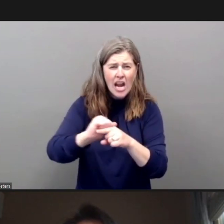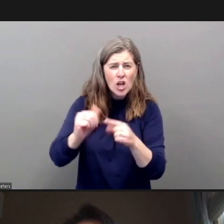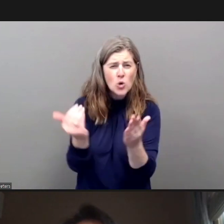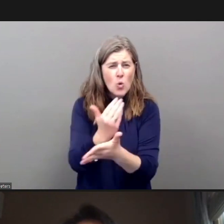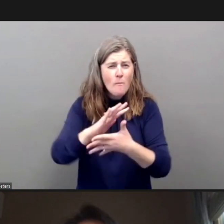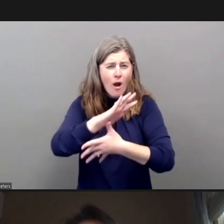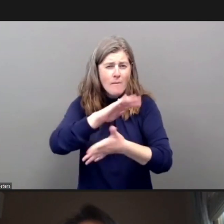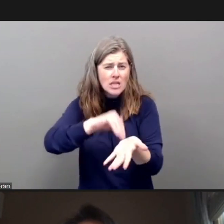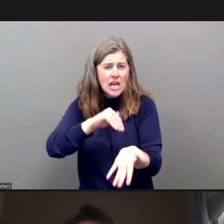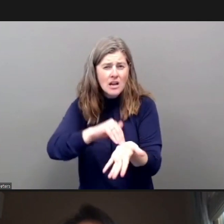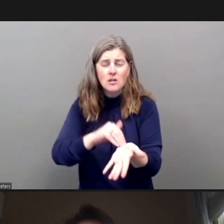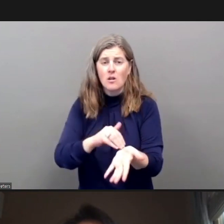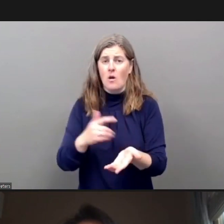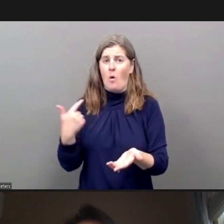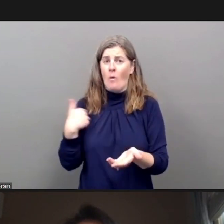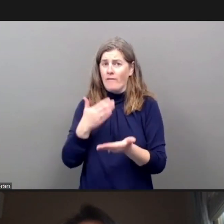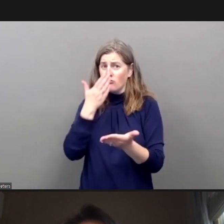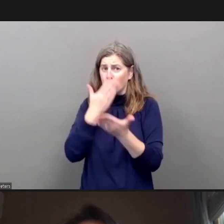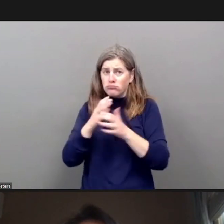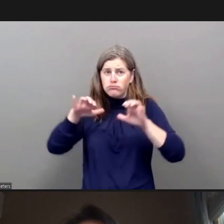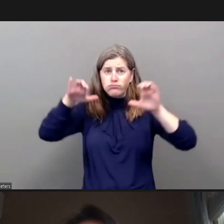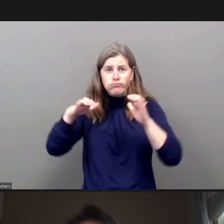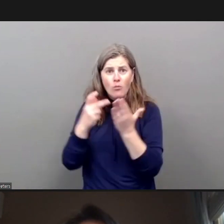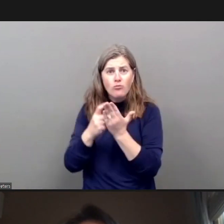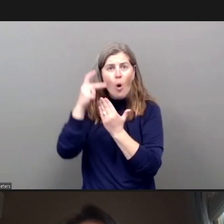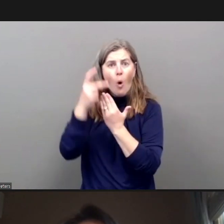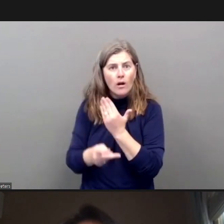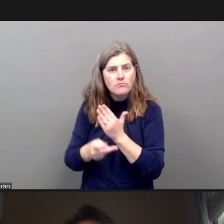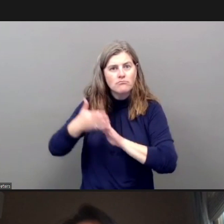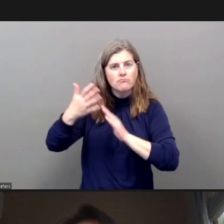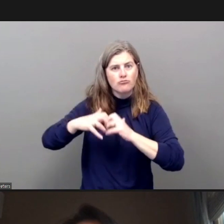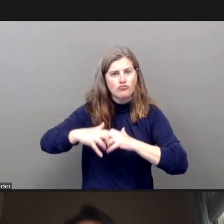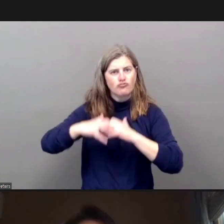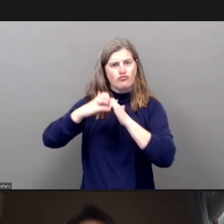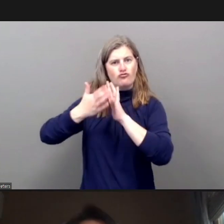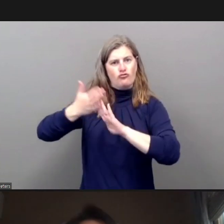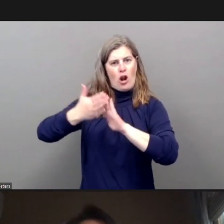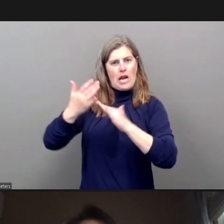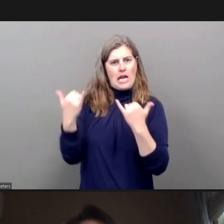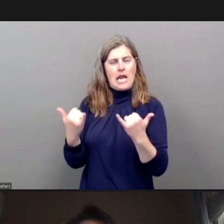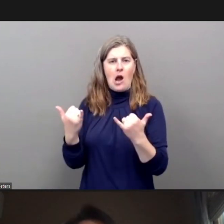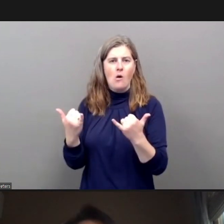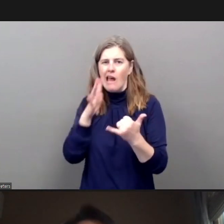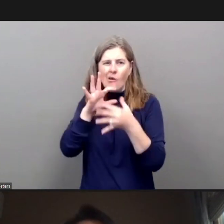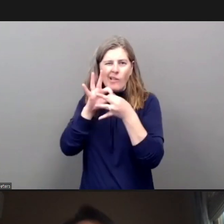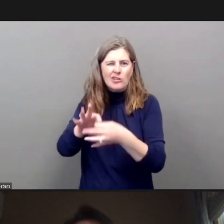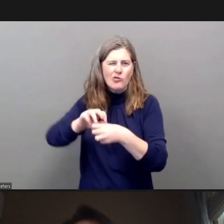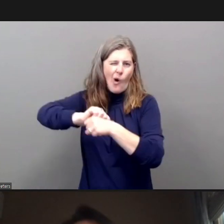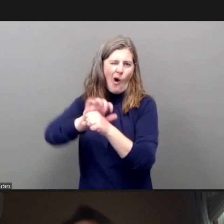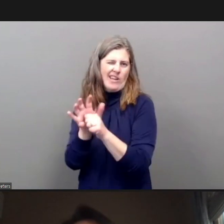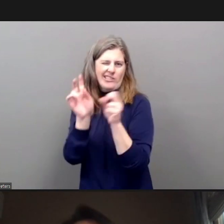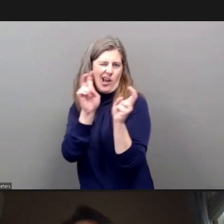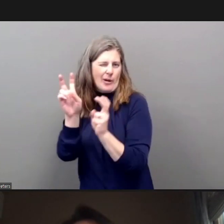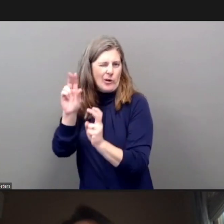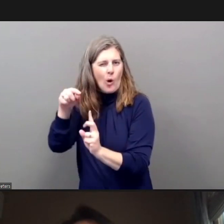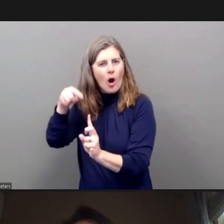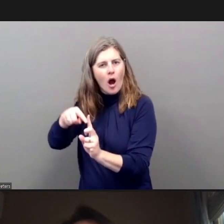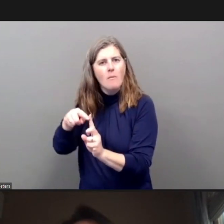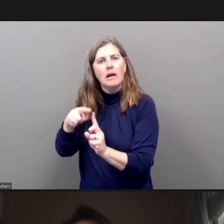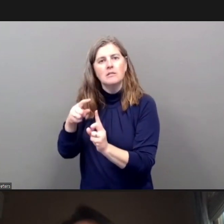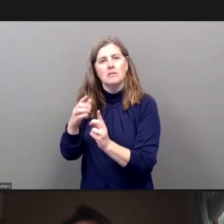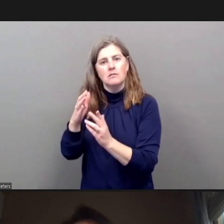we have actually a very active program that's up and running now. Probably not so much a COVID topic, but there's a